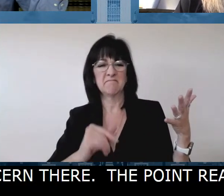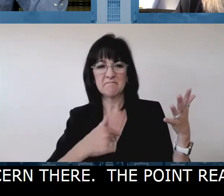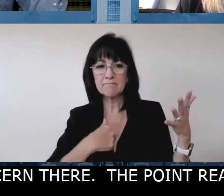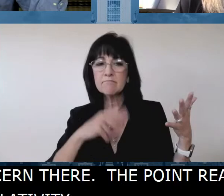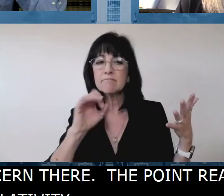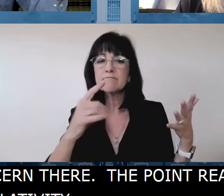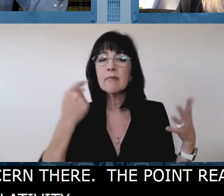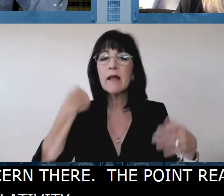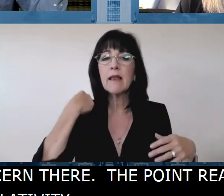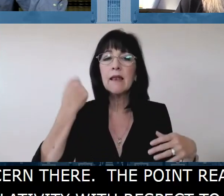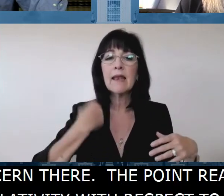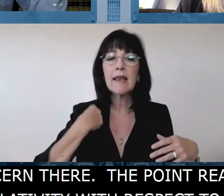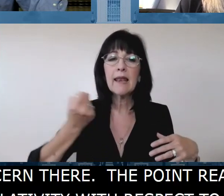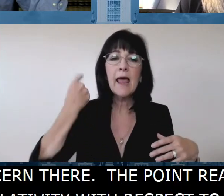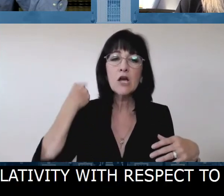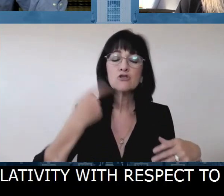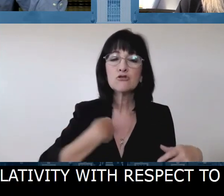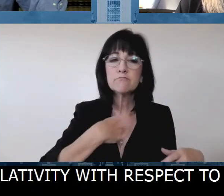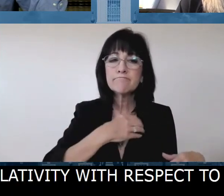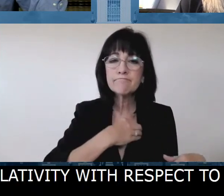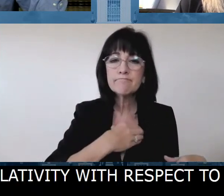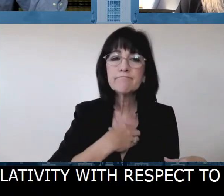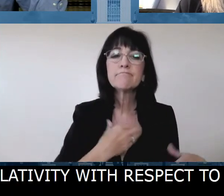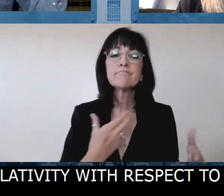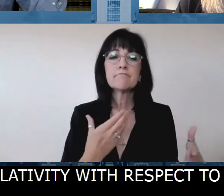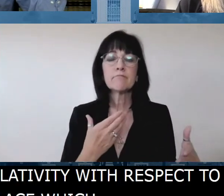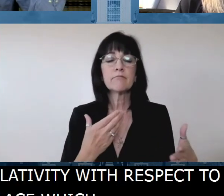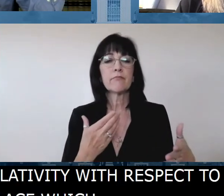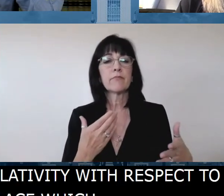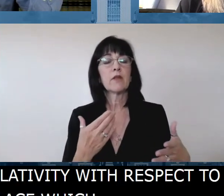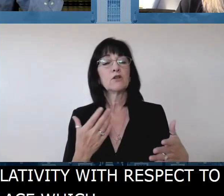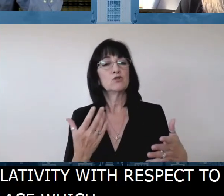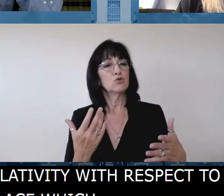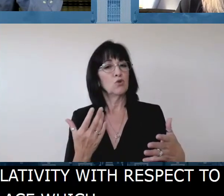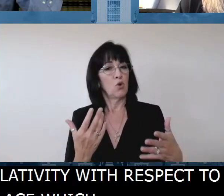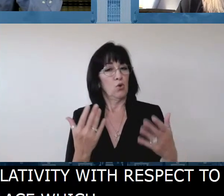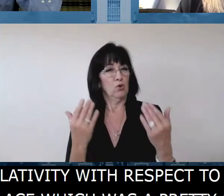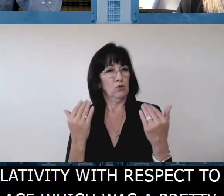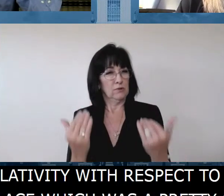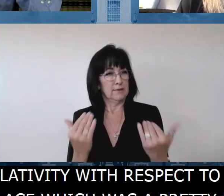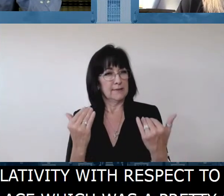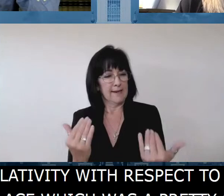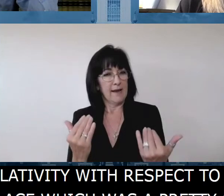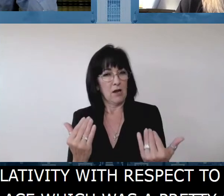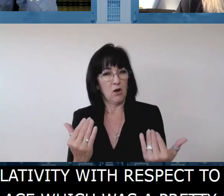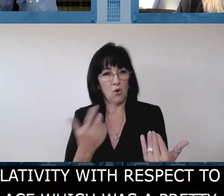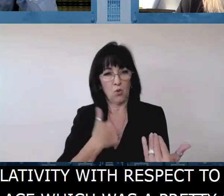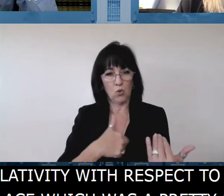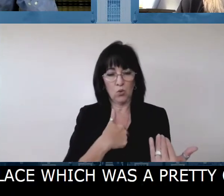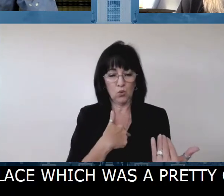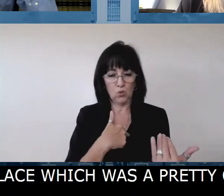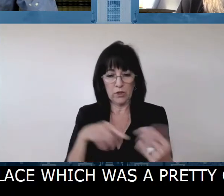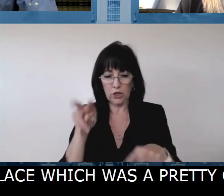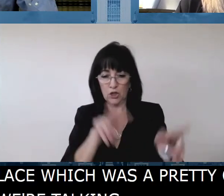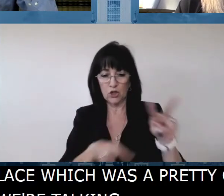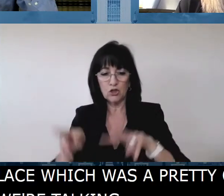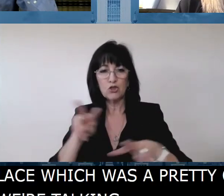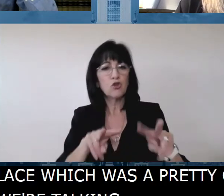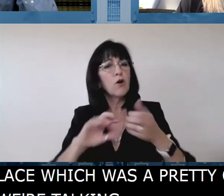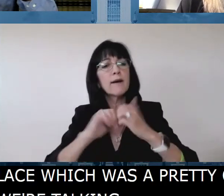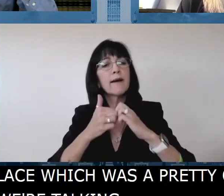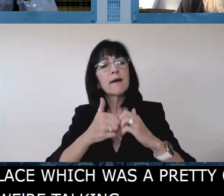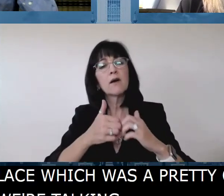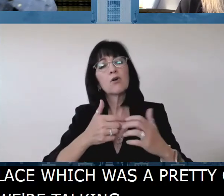in the summer at a place which was a pretty good place. So essentially what we're talking about is protective measures so